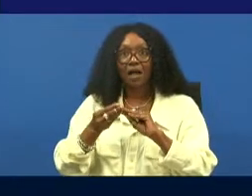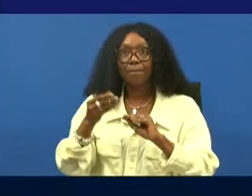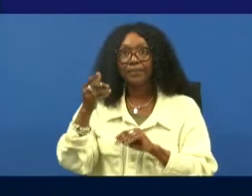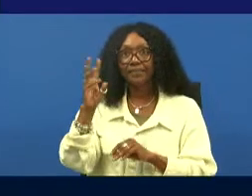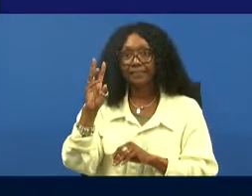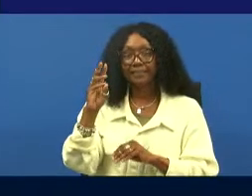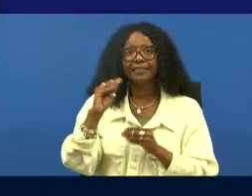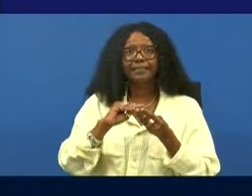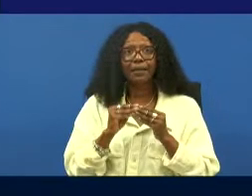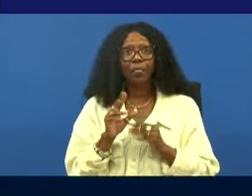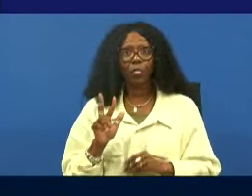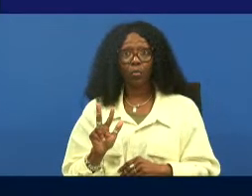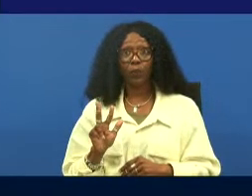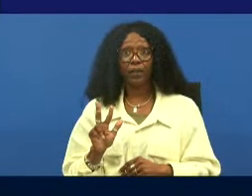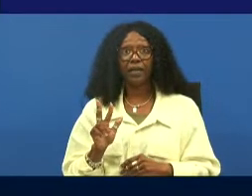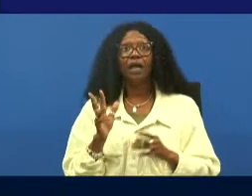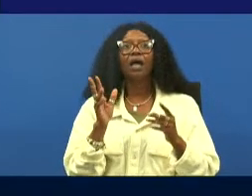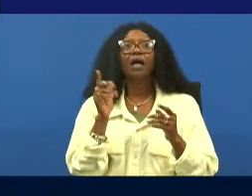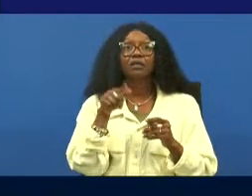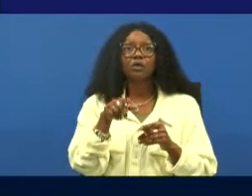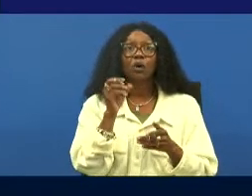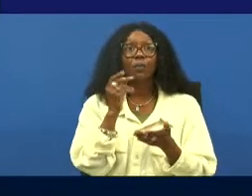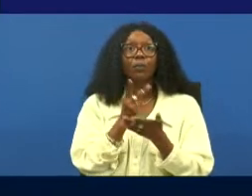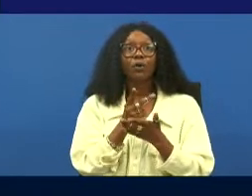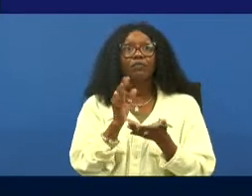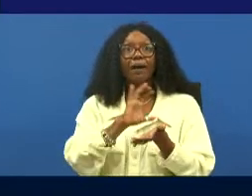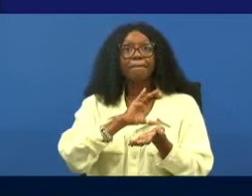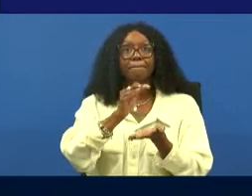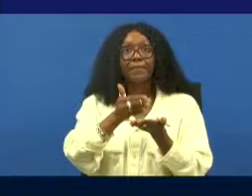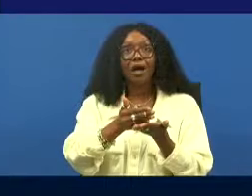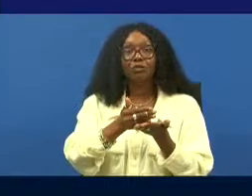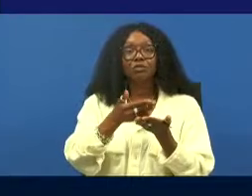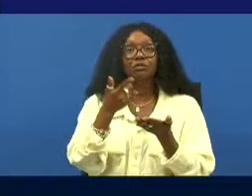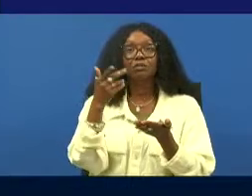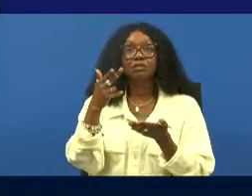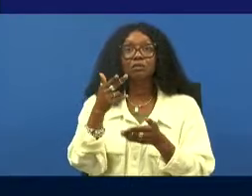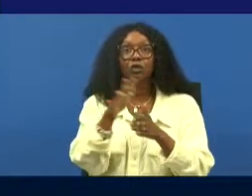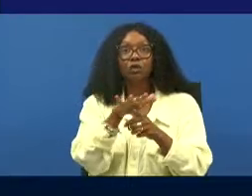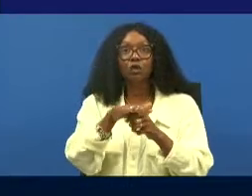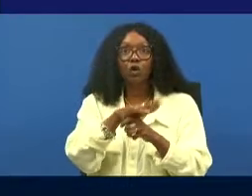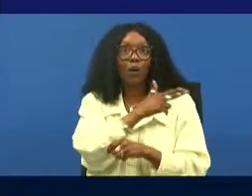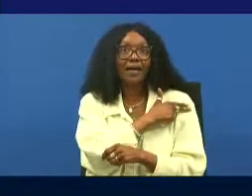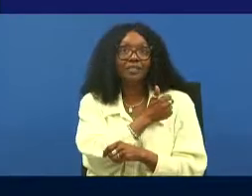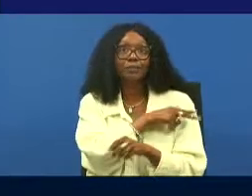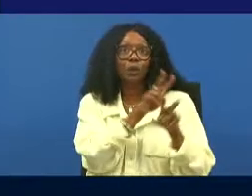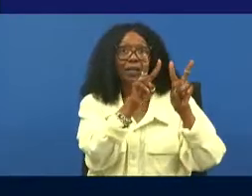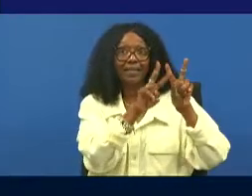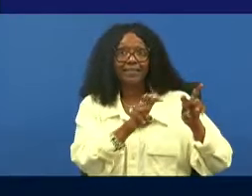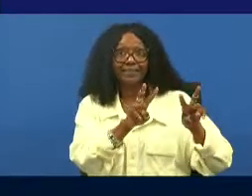Number 3, a resolution setting the amount of the local hospital assessment